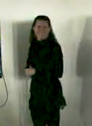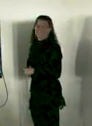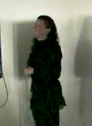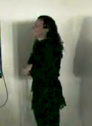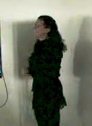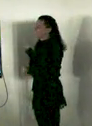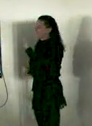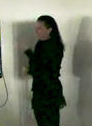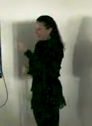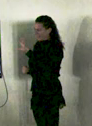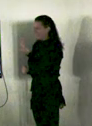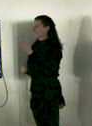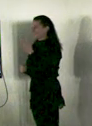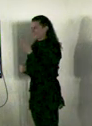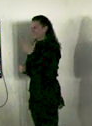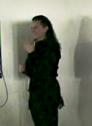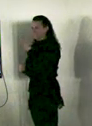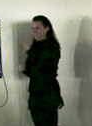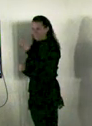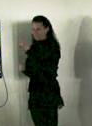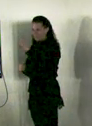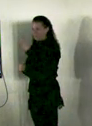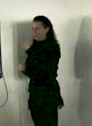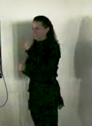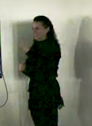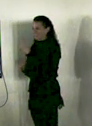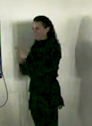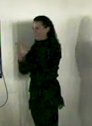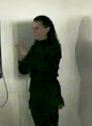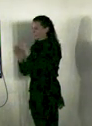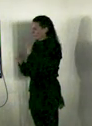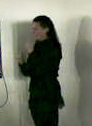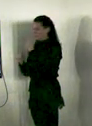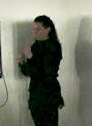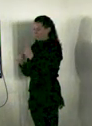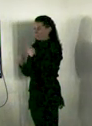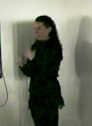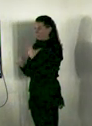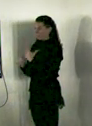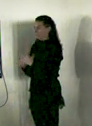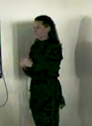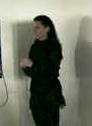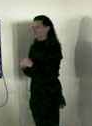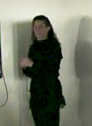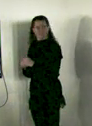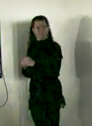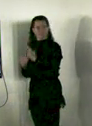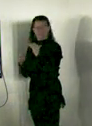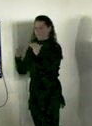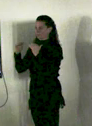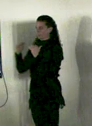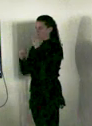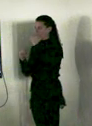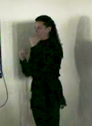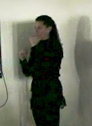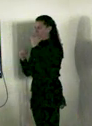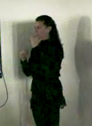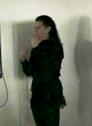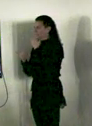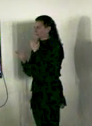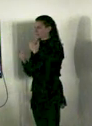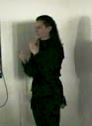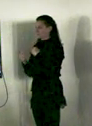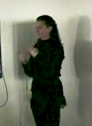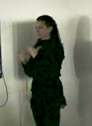In 2005, 72% of characters playable or otherwise are white. 2008, 74% of all leading characters are